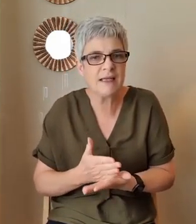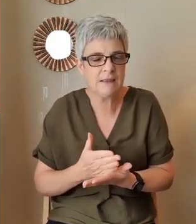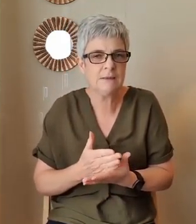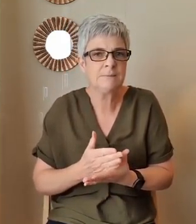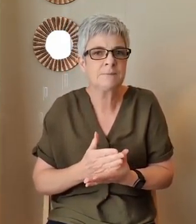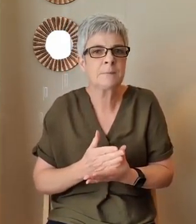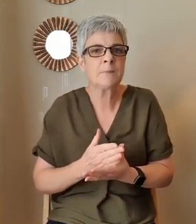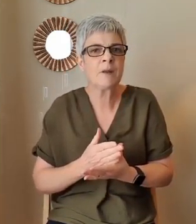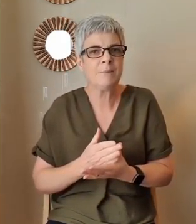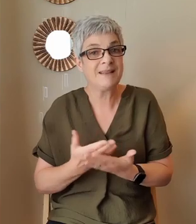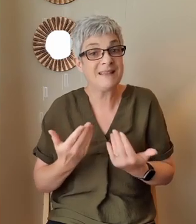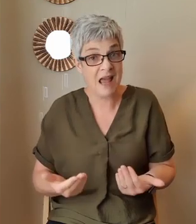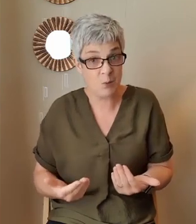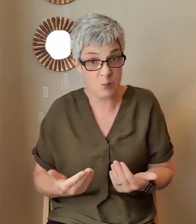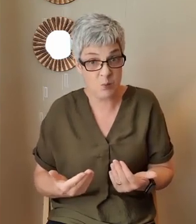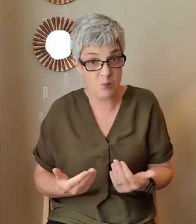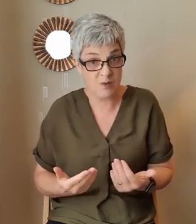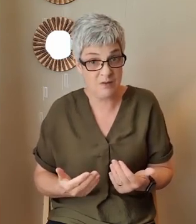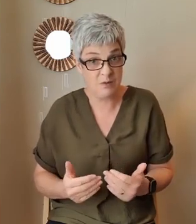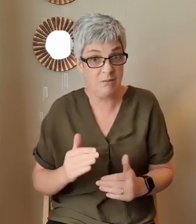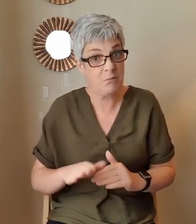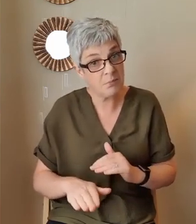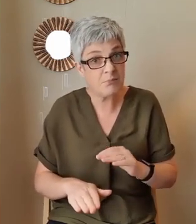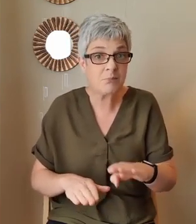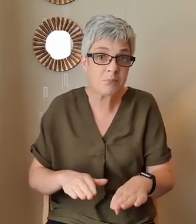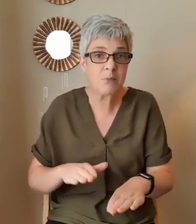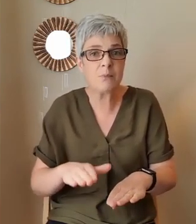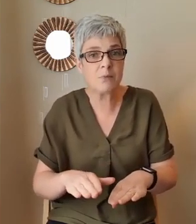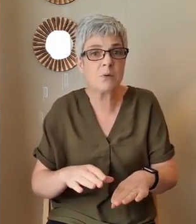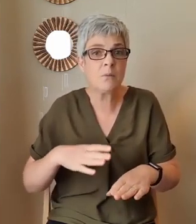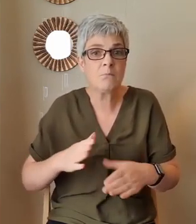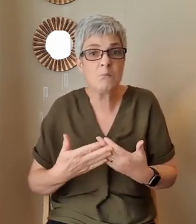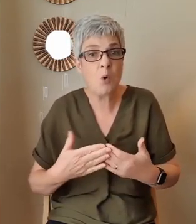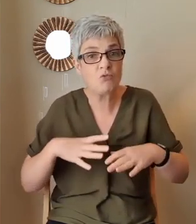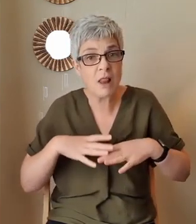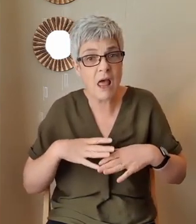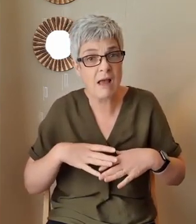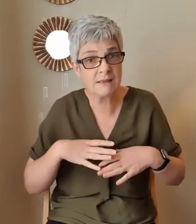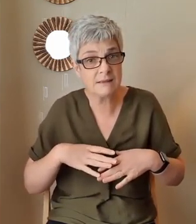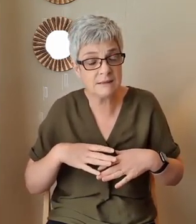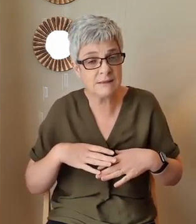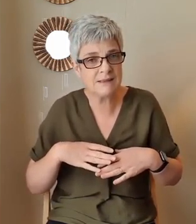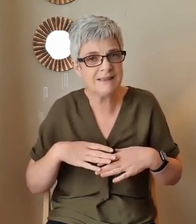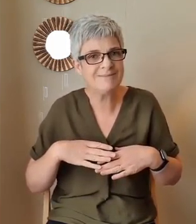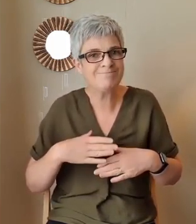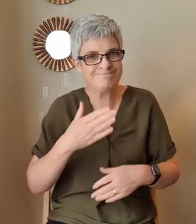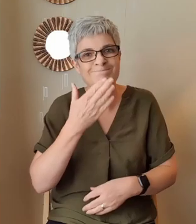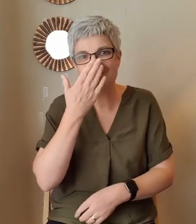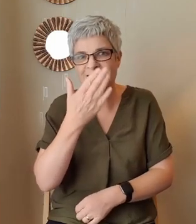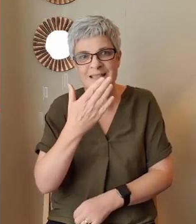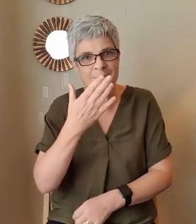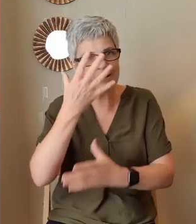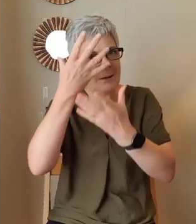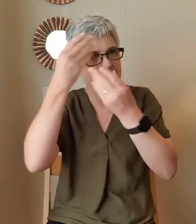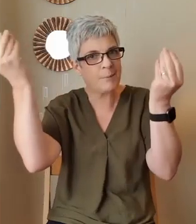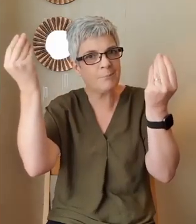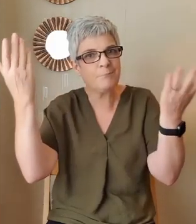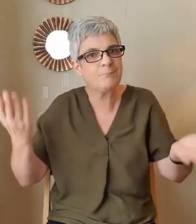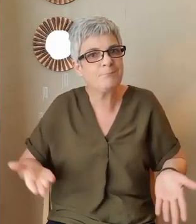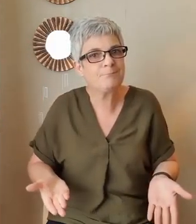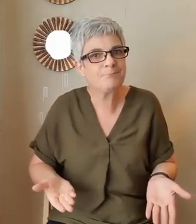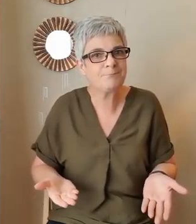And now as we take steps into a bit more of a relaxed situation, it seems that these thoughts have gone